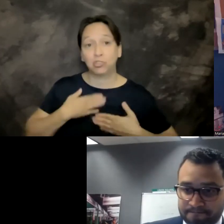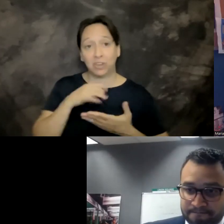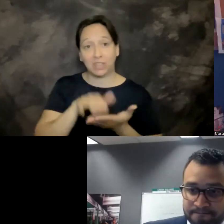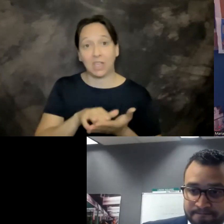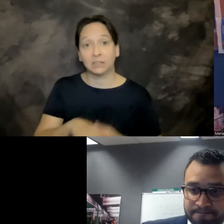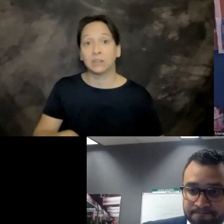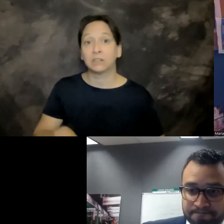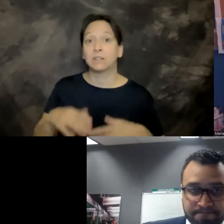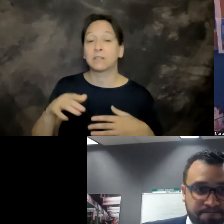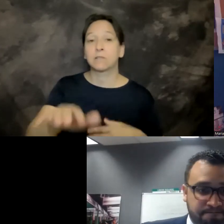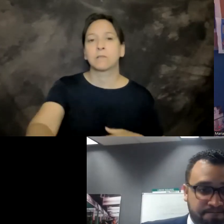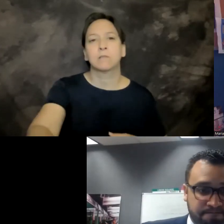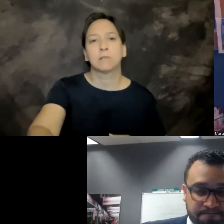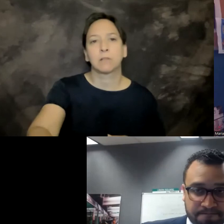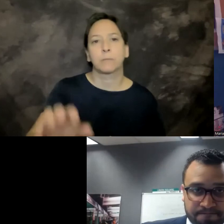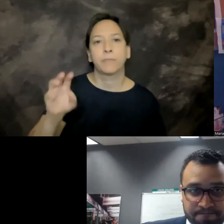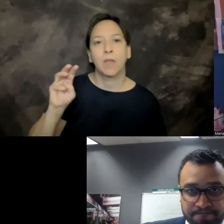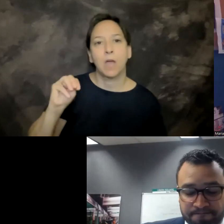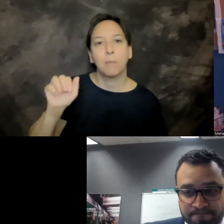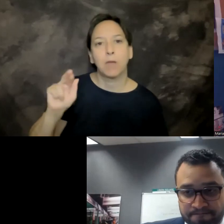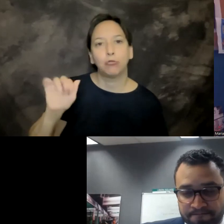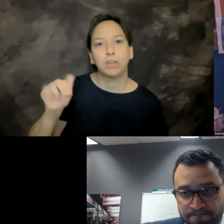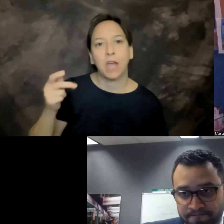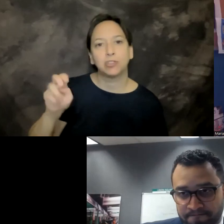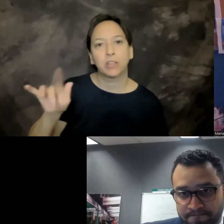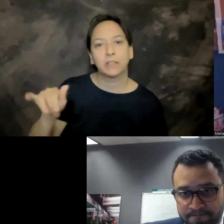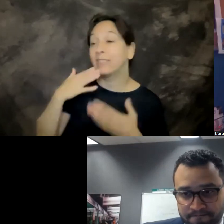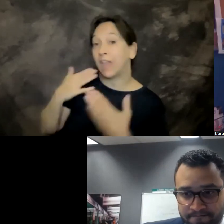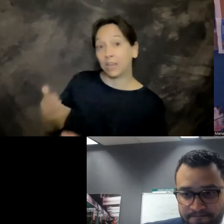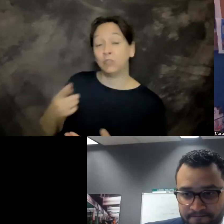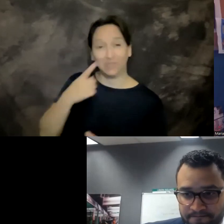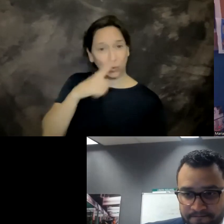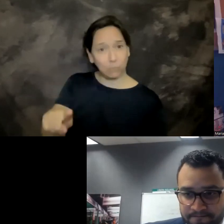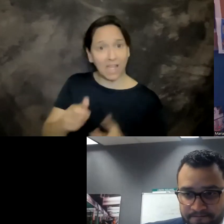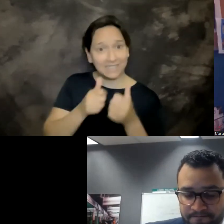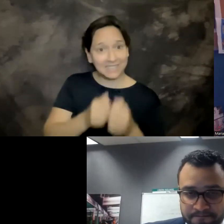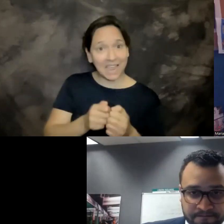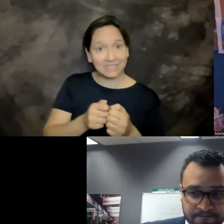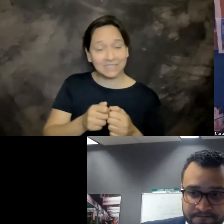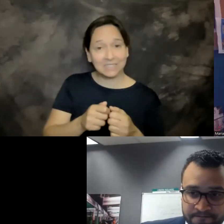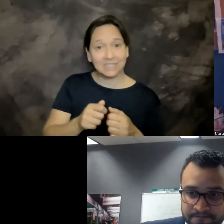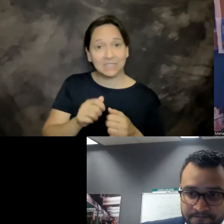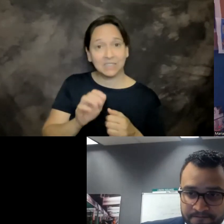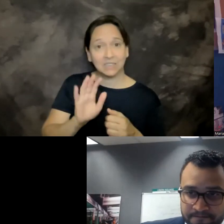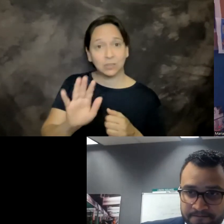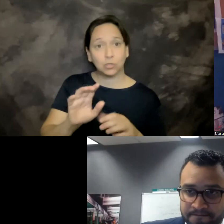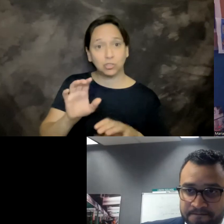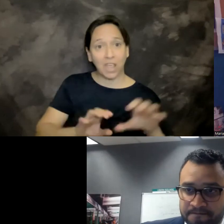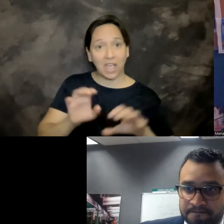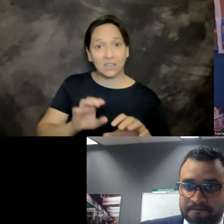Thank you so much. If Carly, if you don't mind texting in the chat the question that you have.